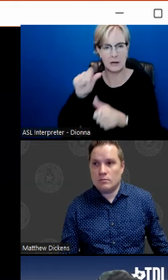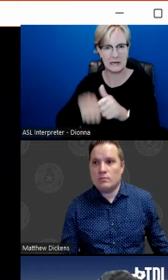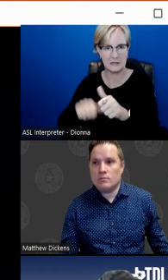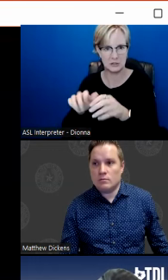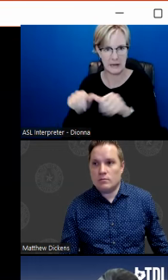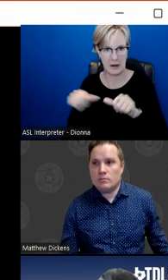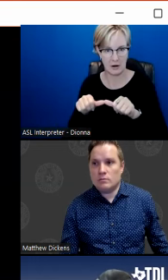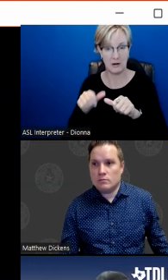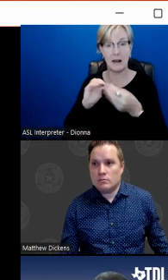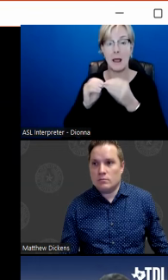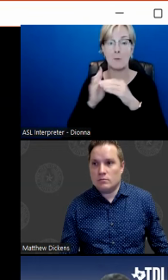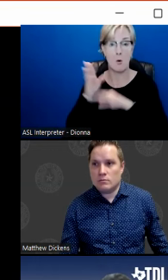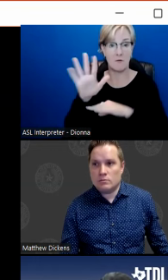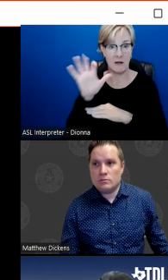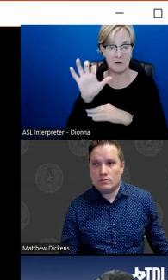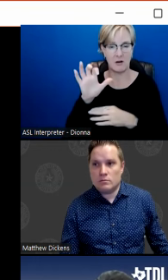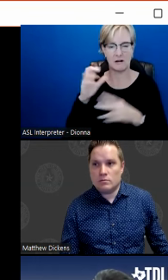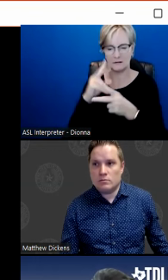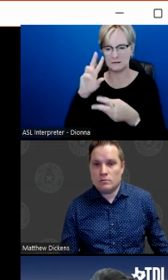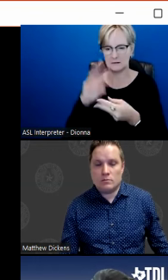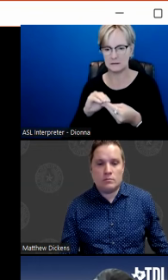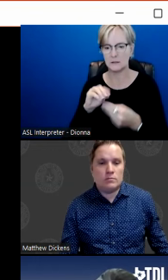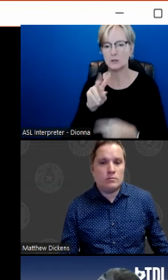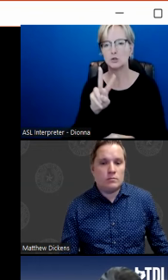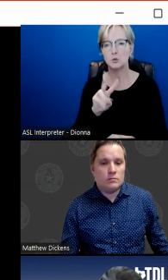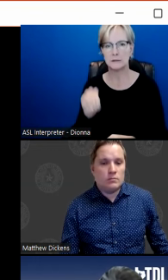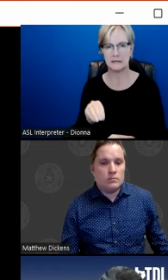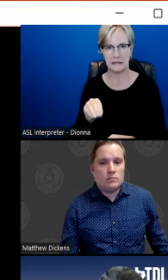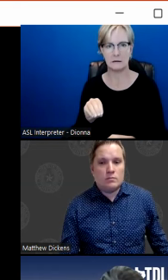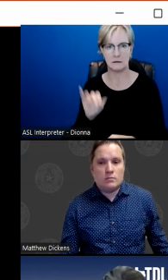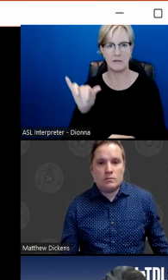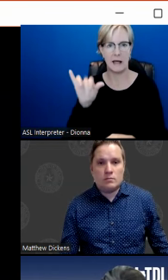goes over 500, the calculation goes to 2% of the total.